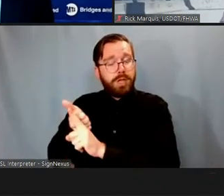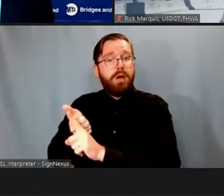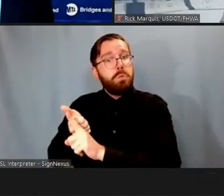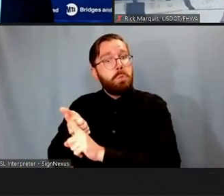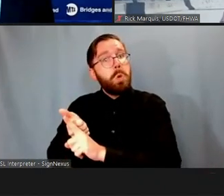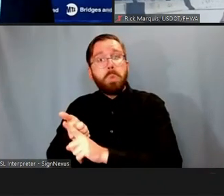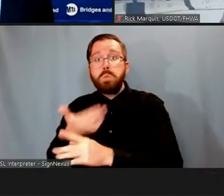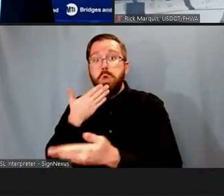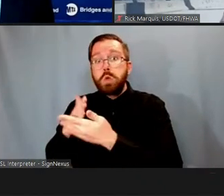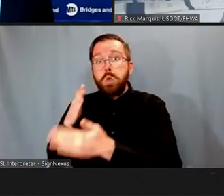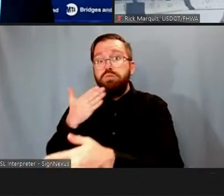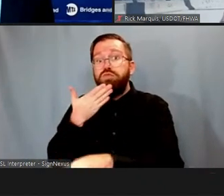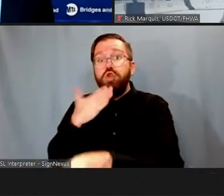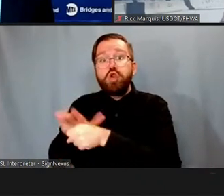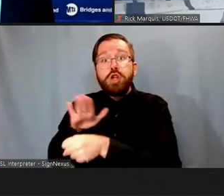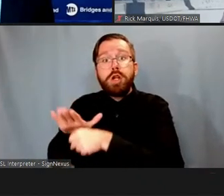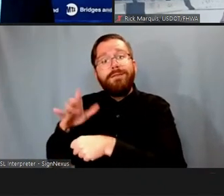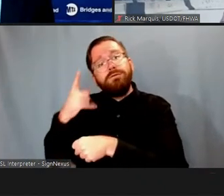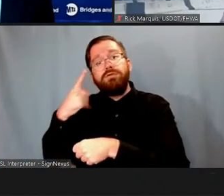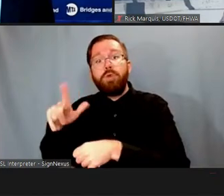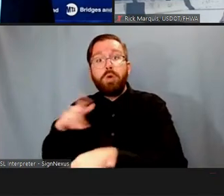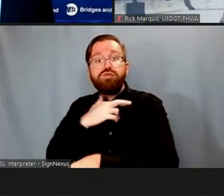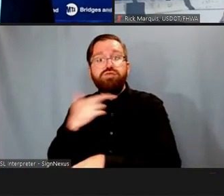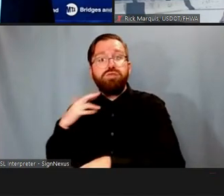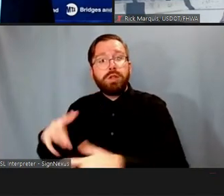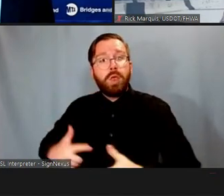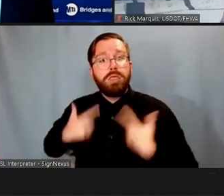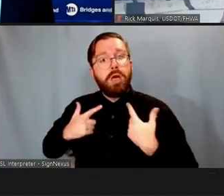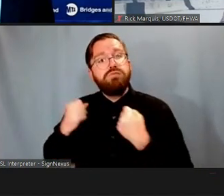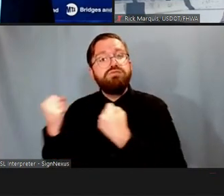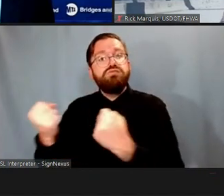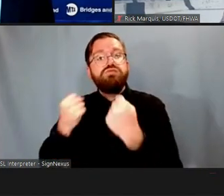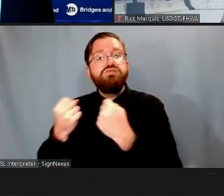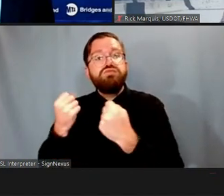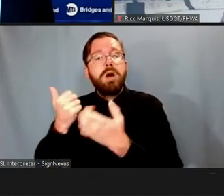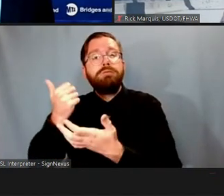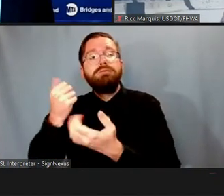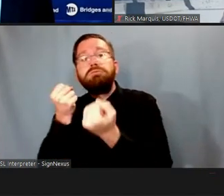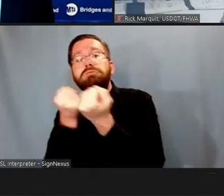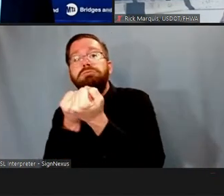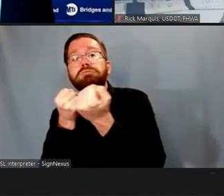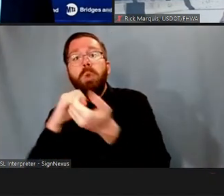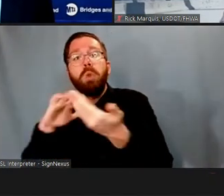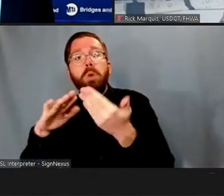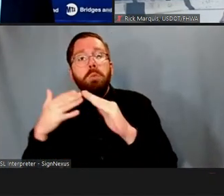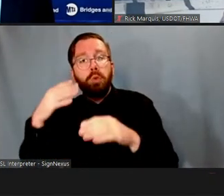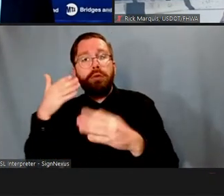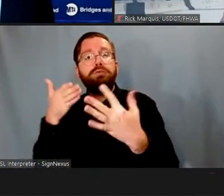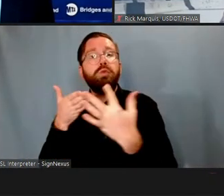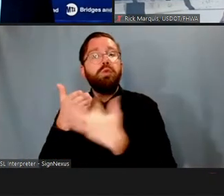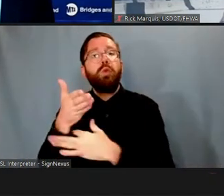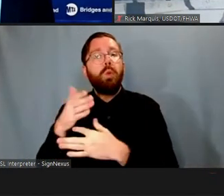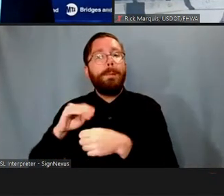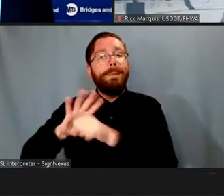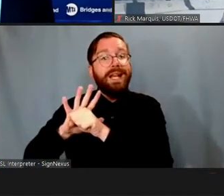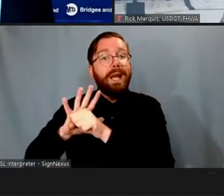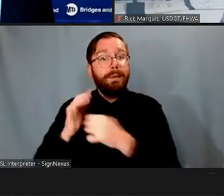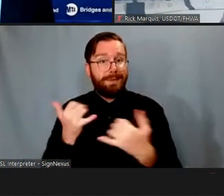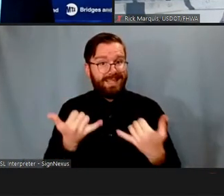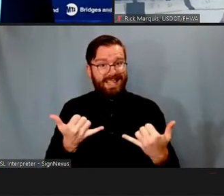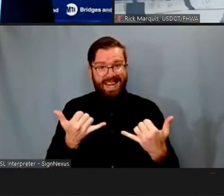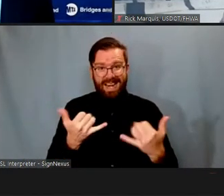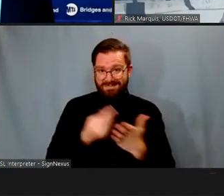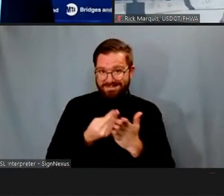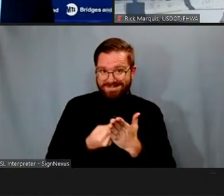the public but now when you need money you're willing to risk them you know and leave